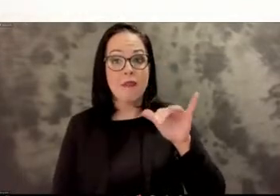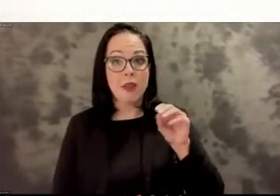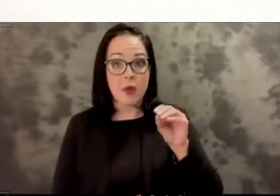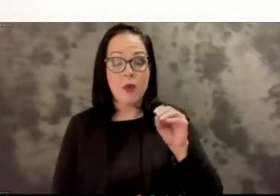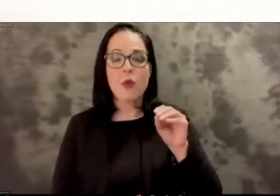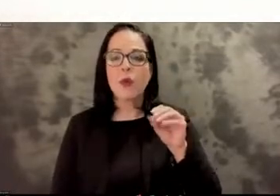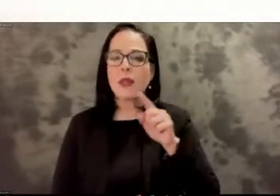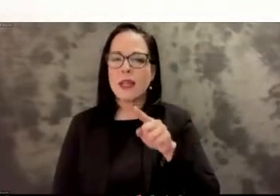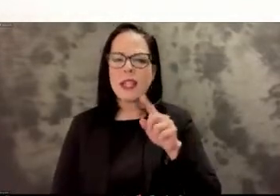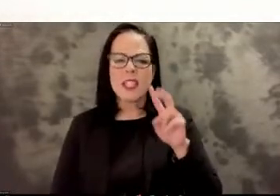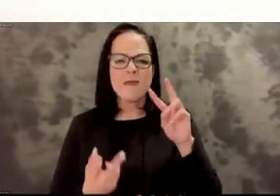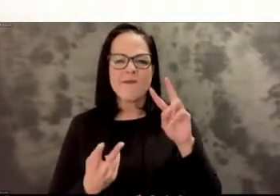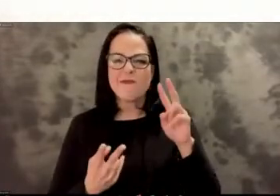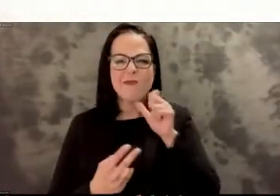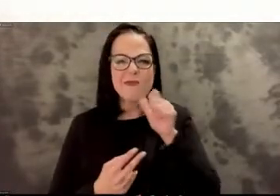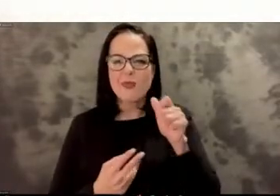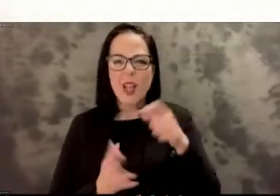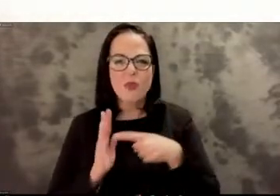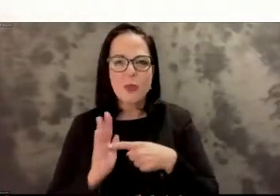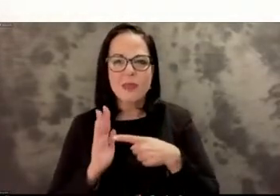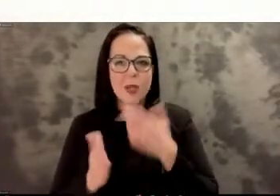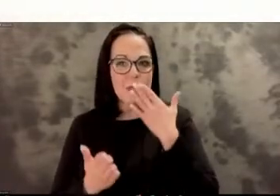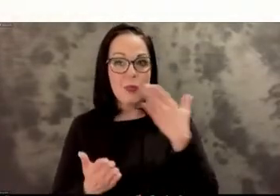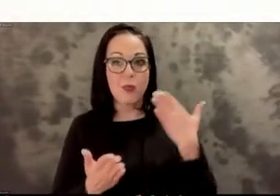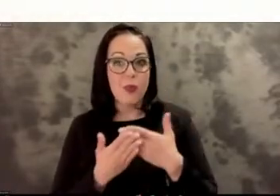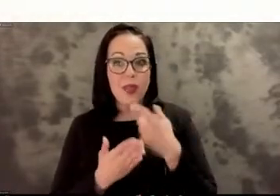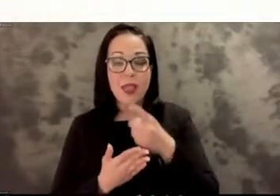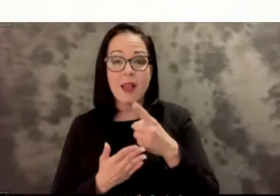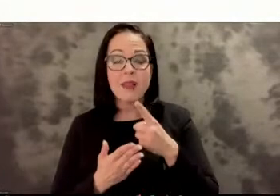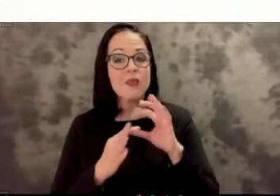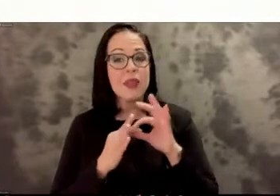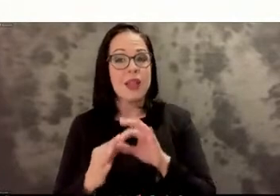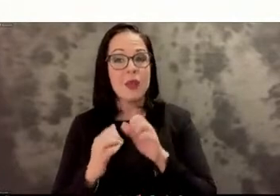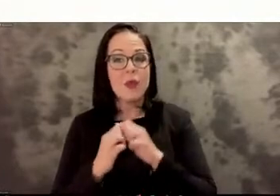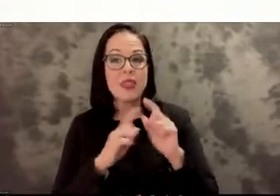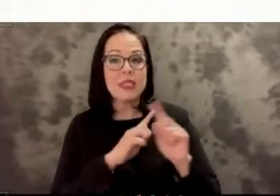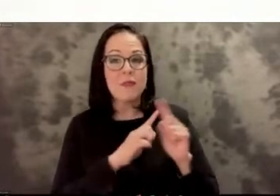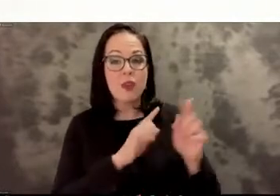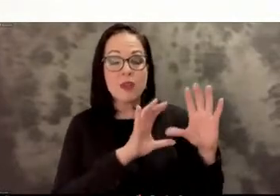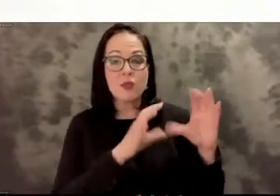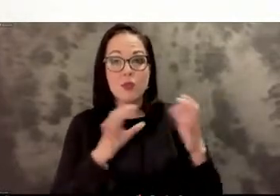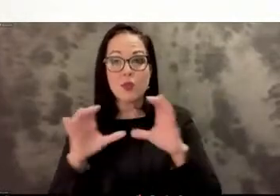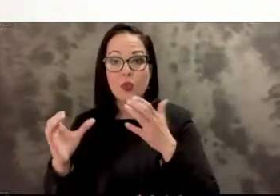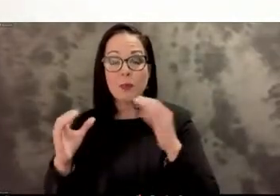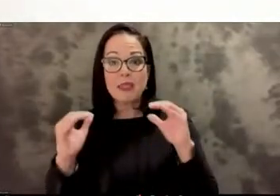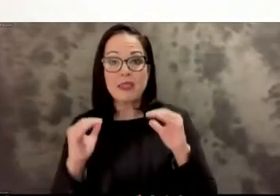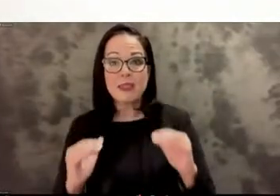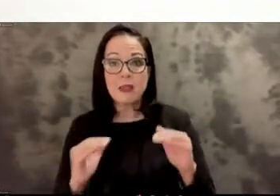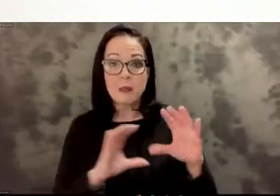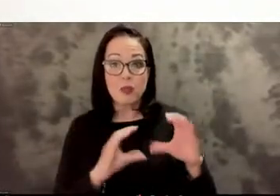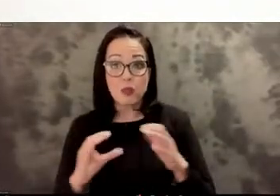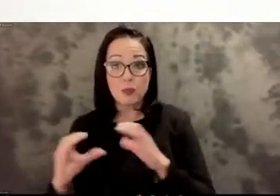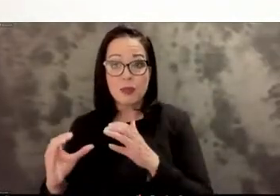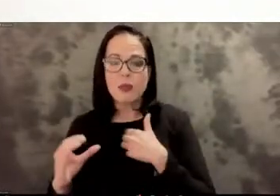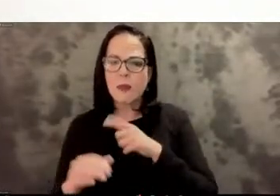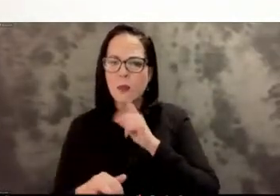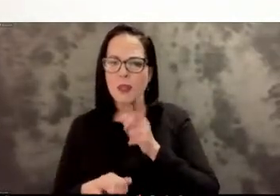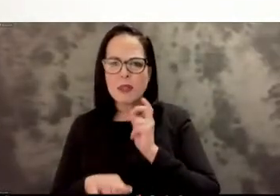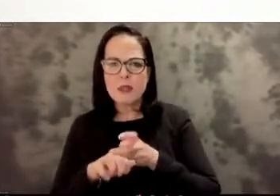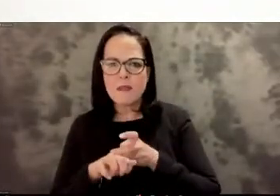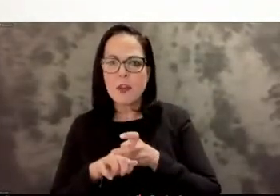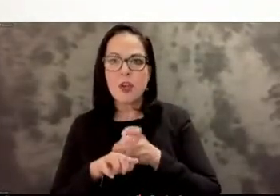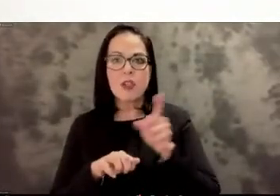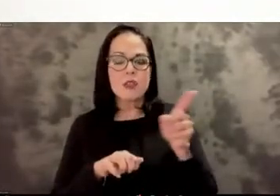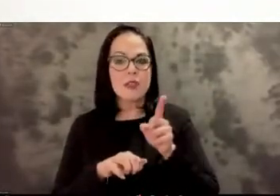it's misrepresented in terms of the different subgroups. So it's very difficult to find a Hmong or Min